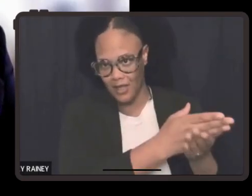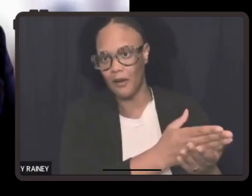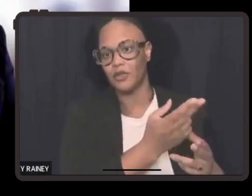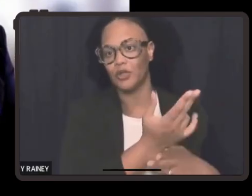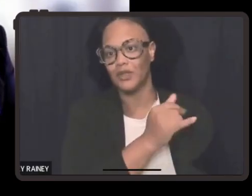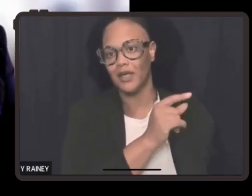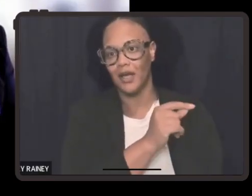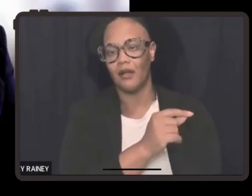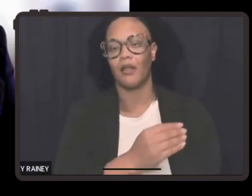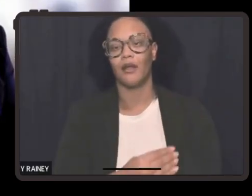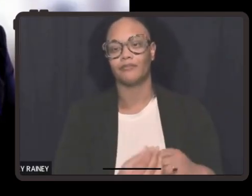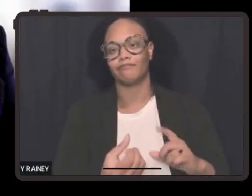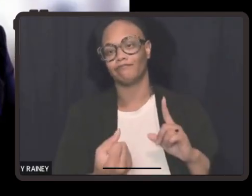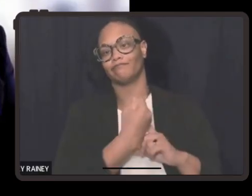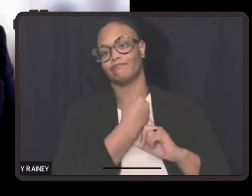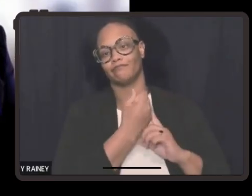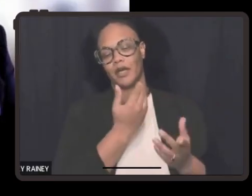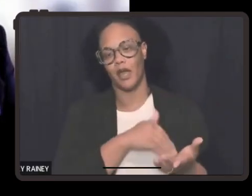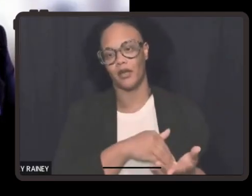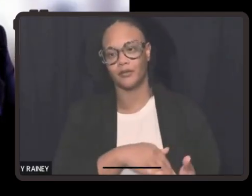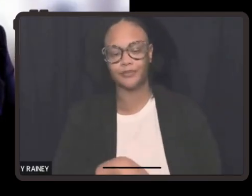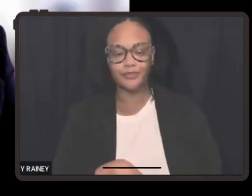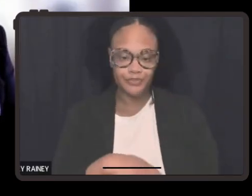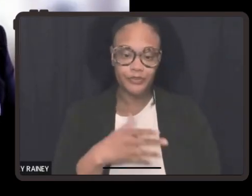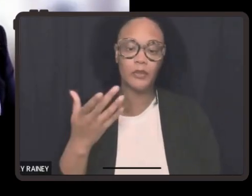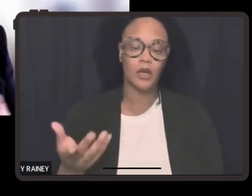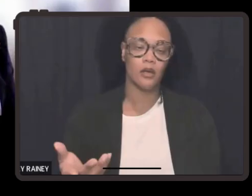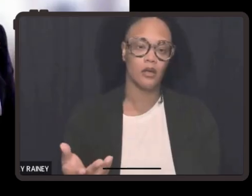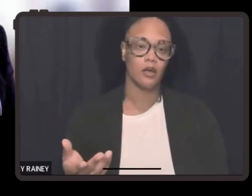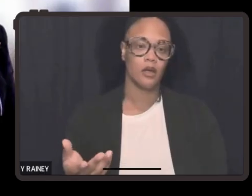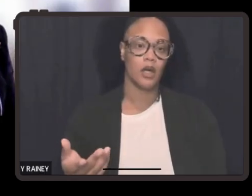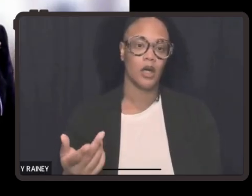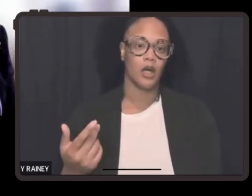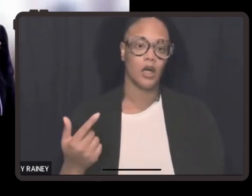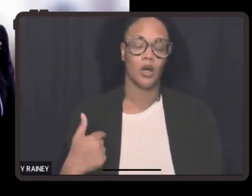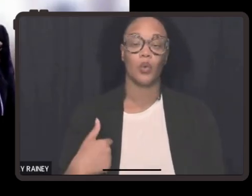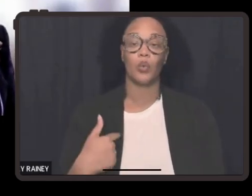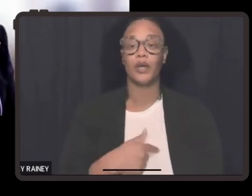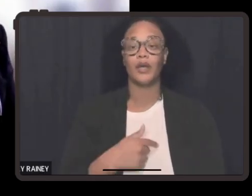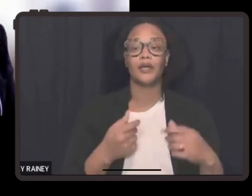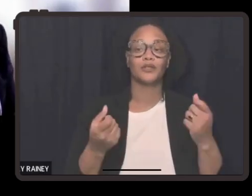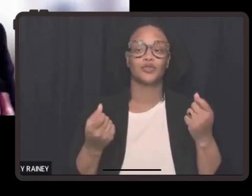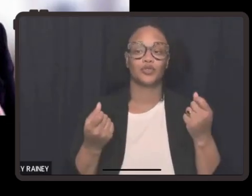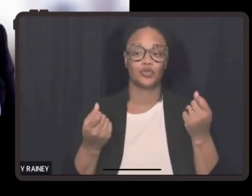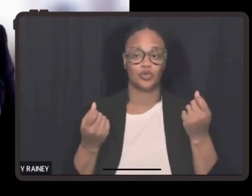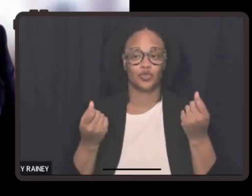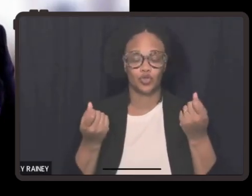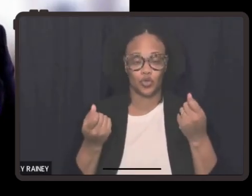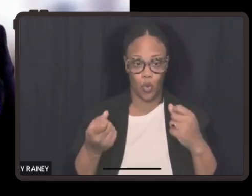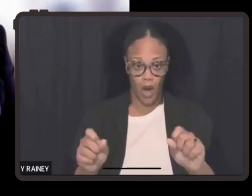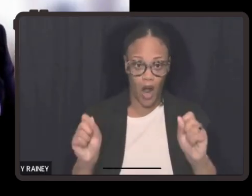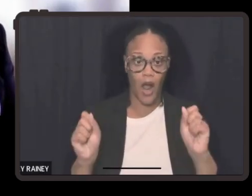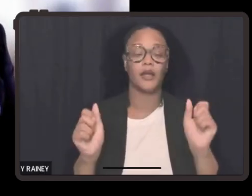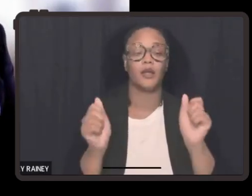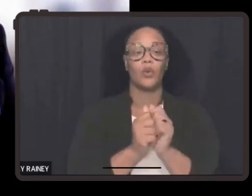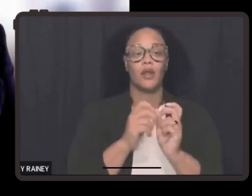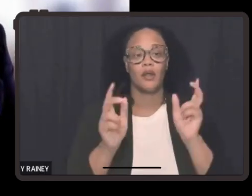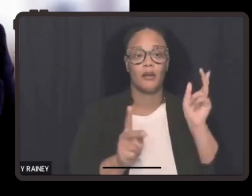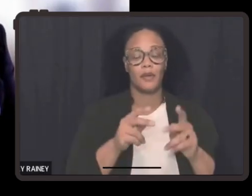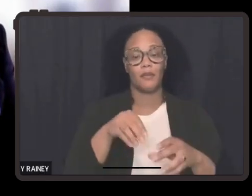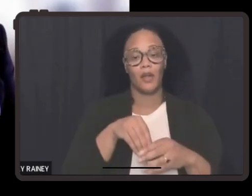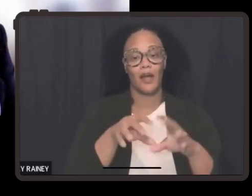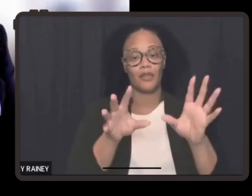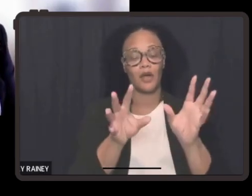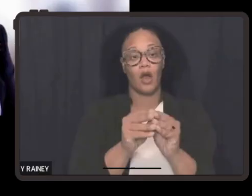know, we tried it out on quite a few of the people at the conference who were just presenting, like the presenters. They liked it, so.